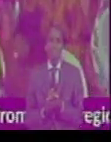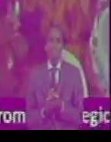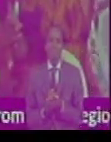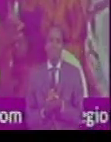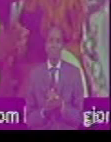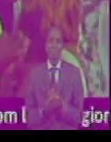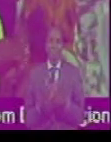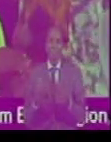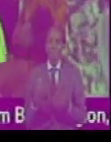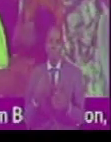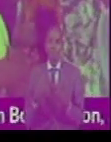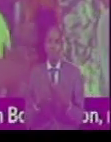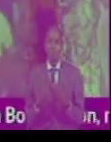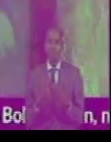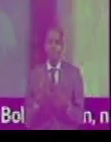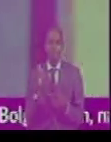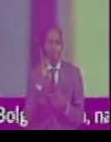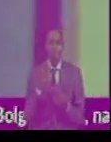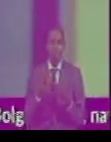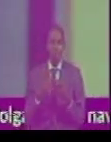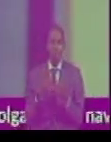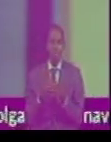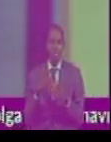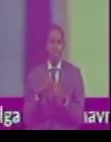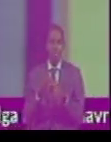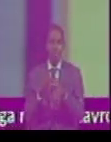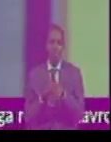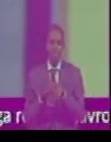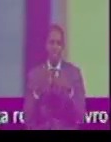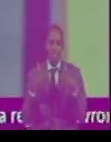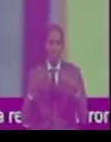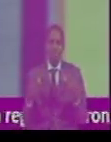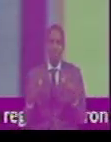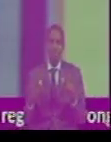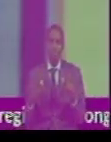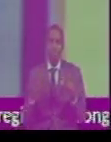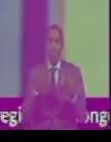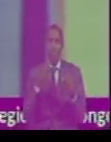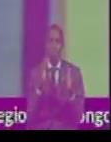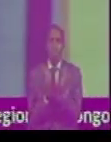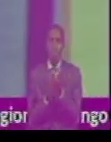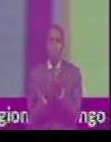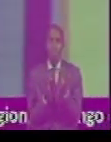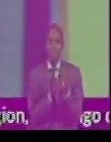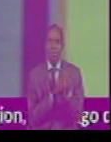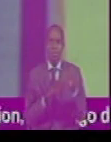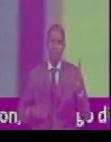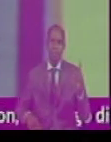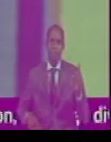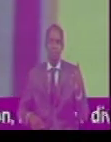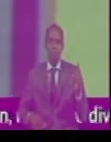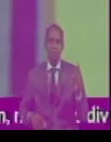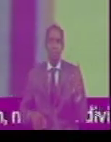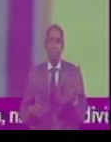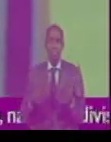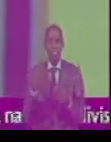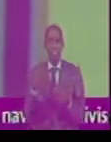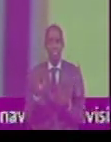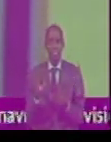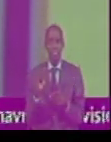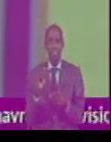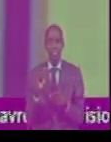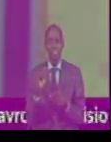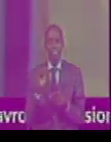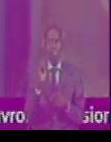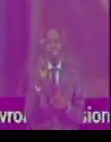to. In fact, right from yesterday, he came around 12 midday. Amen. Praise the